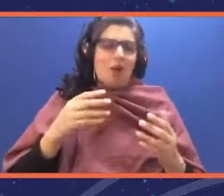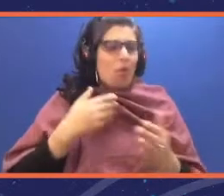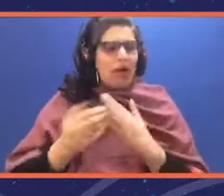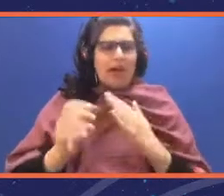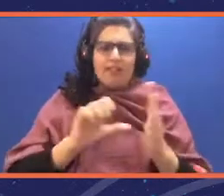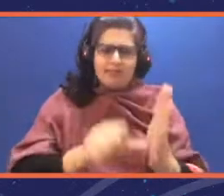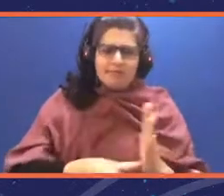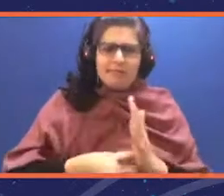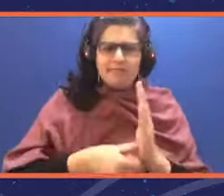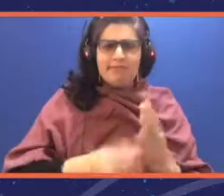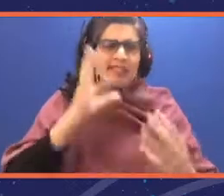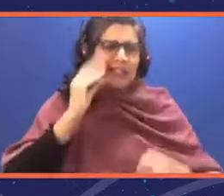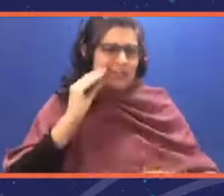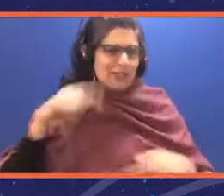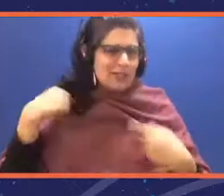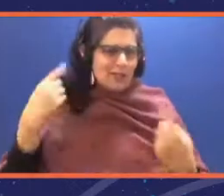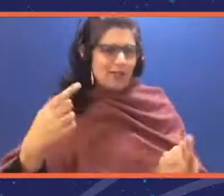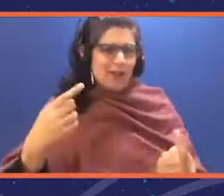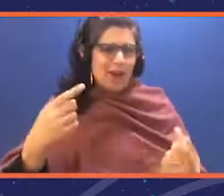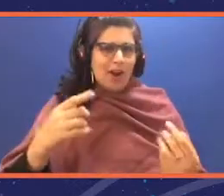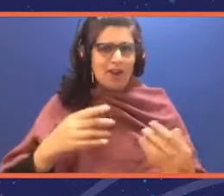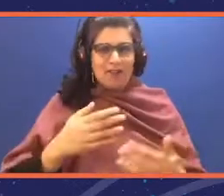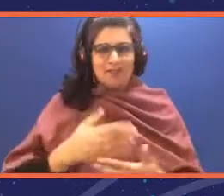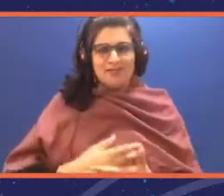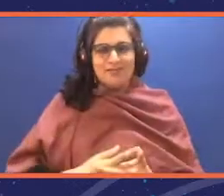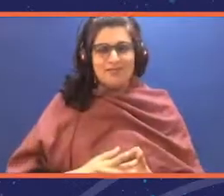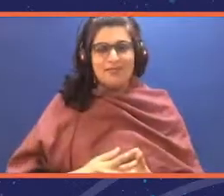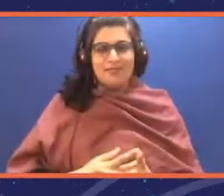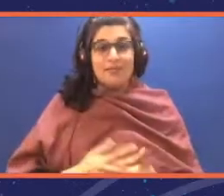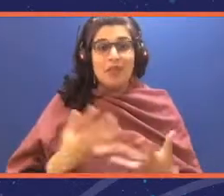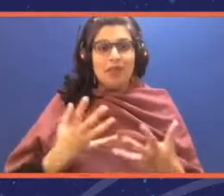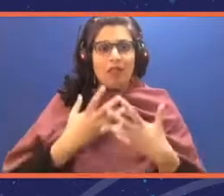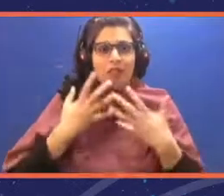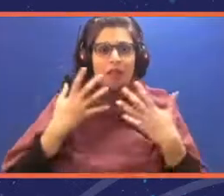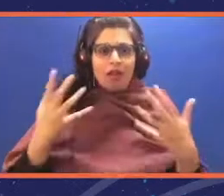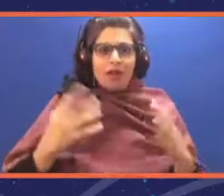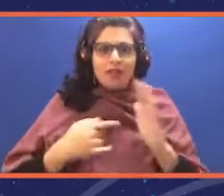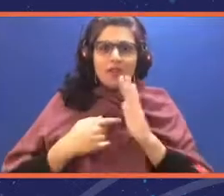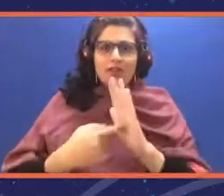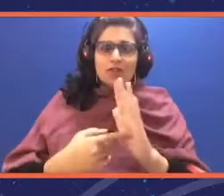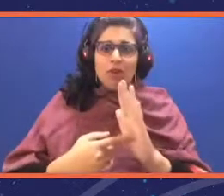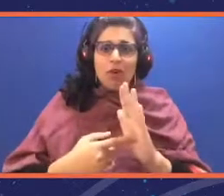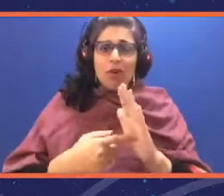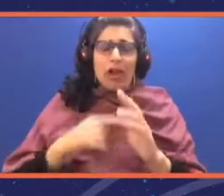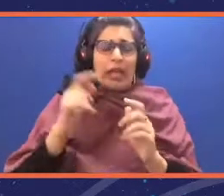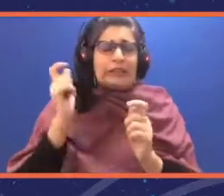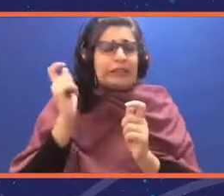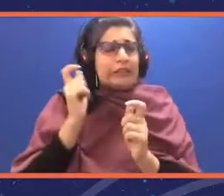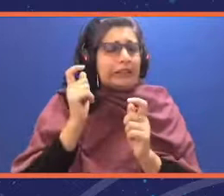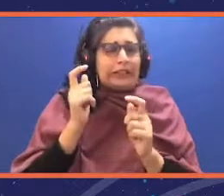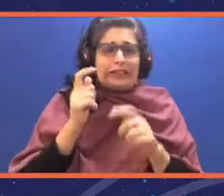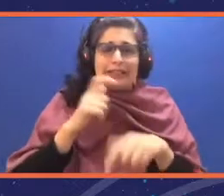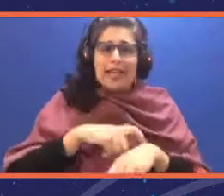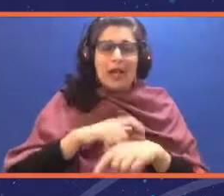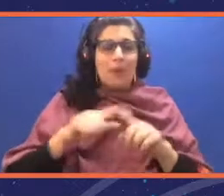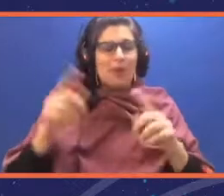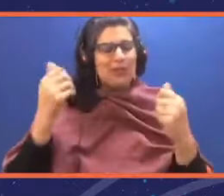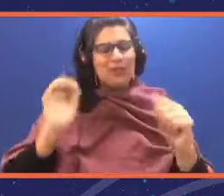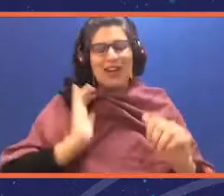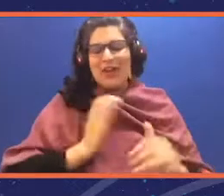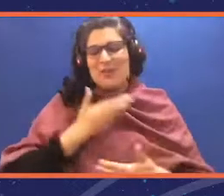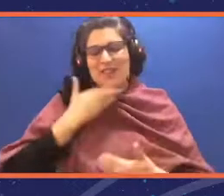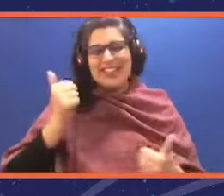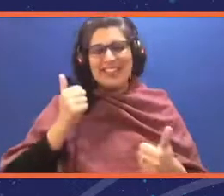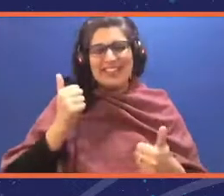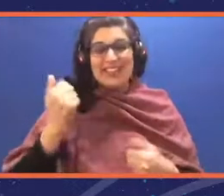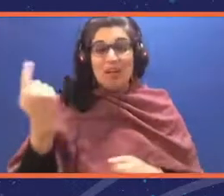far. We have so much more to show y'all and so little time, but we're going to do our best here. Something that's been